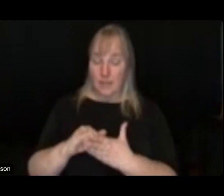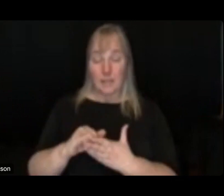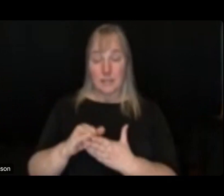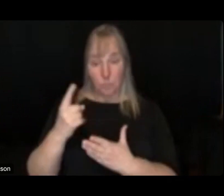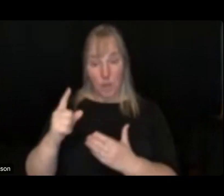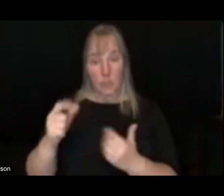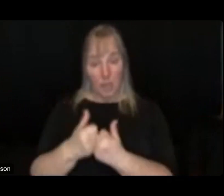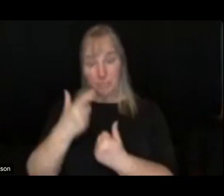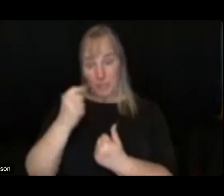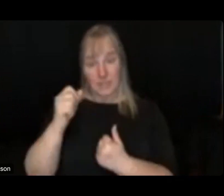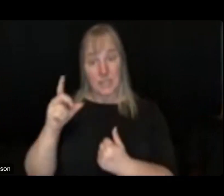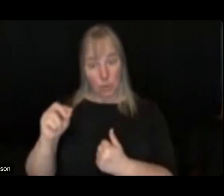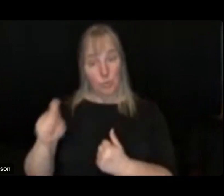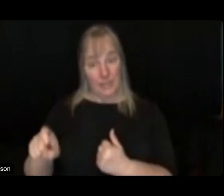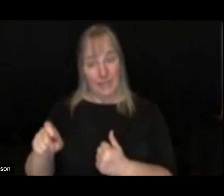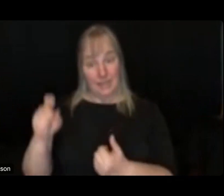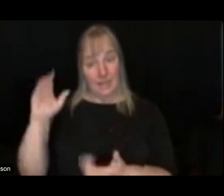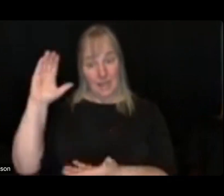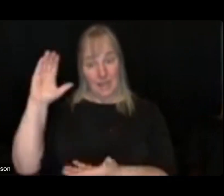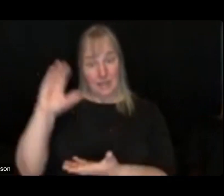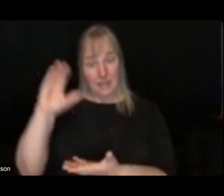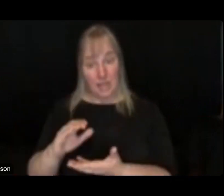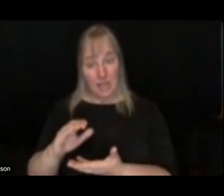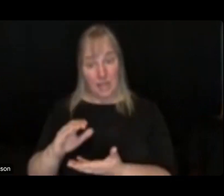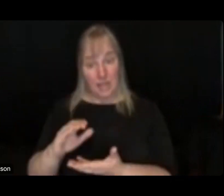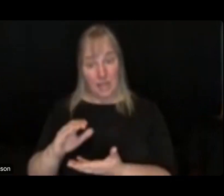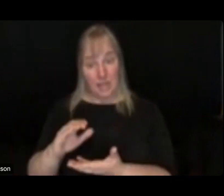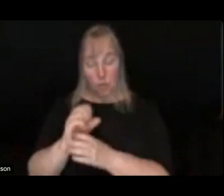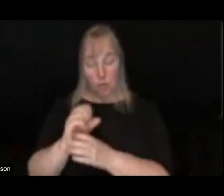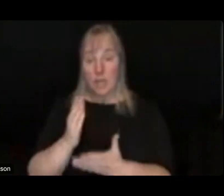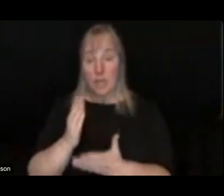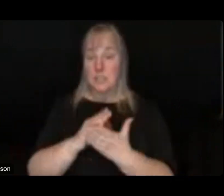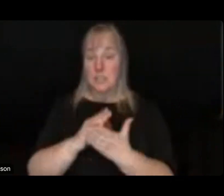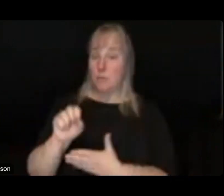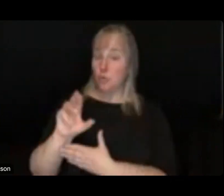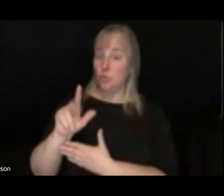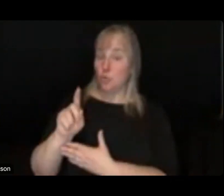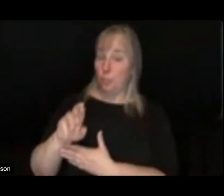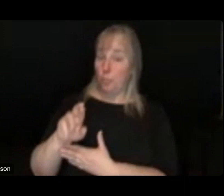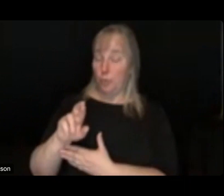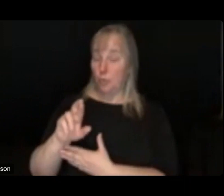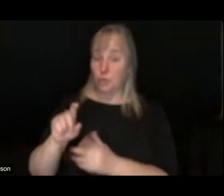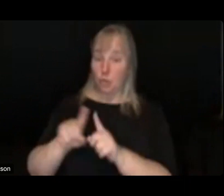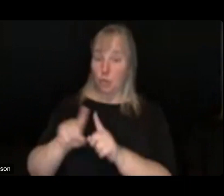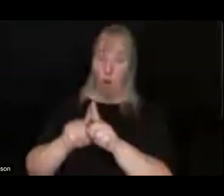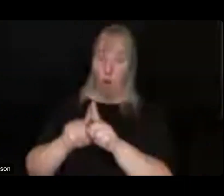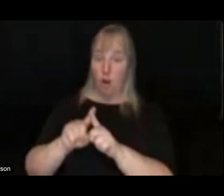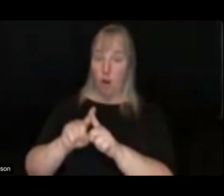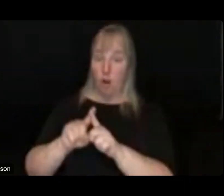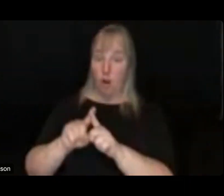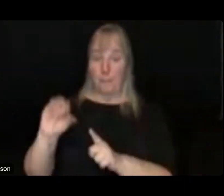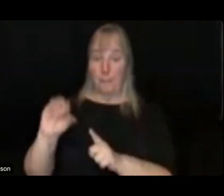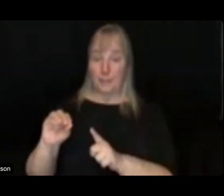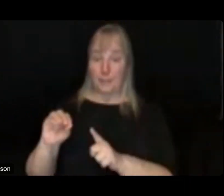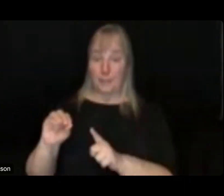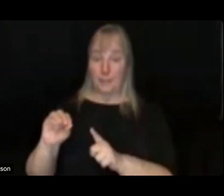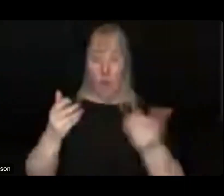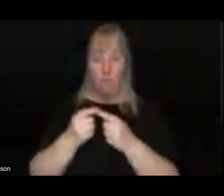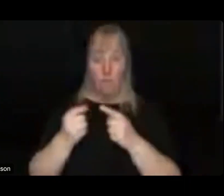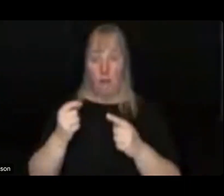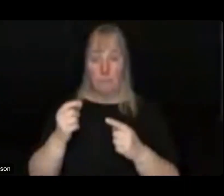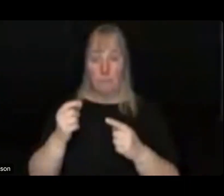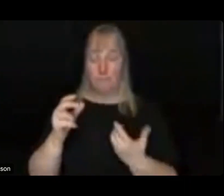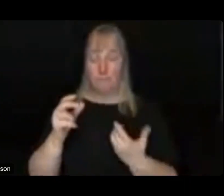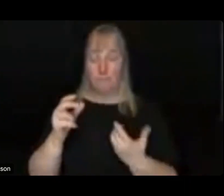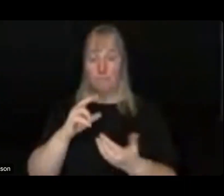Jennifer's aware too. Some of our superstar companies that are even in our center now, they can hire nationally to deliver their service,